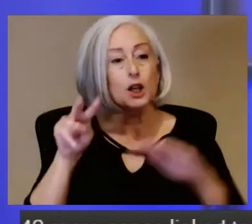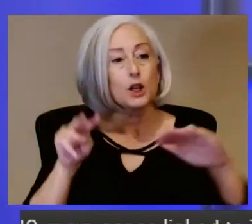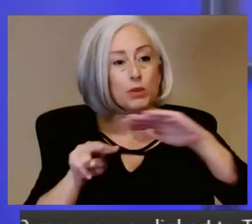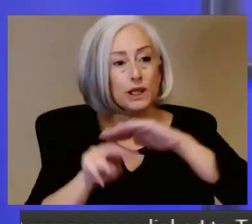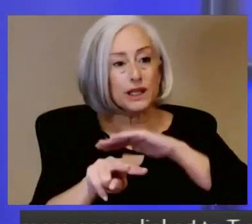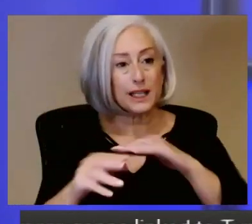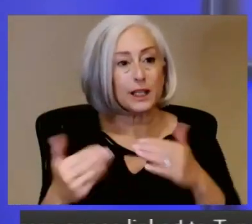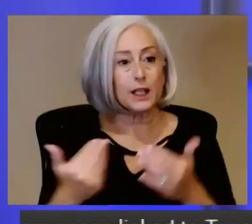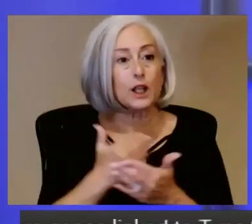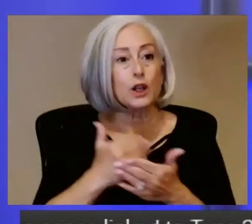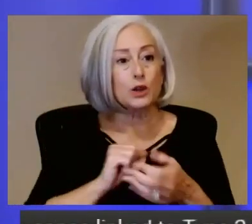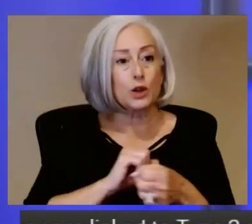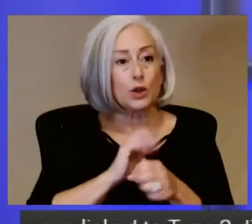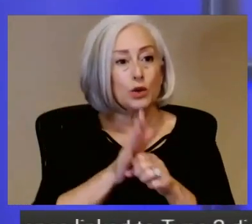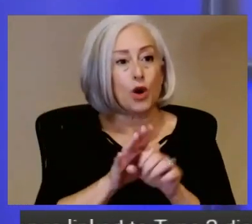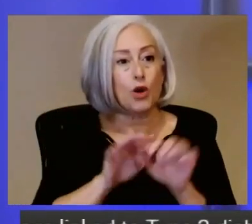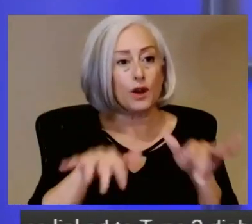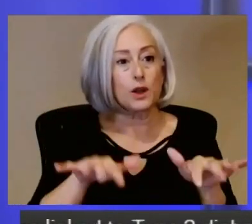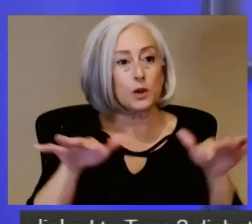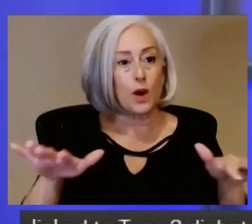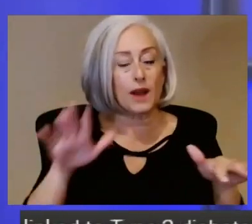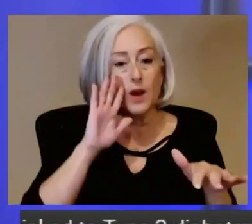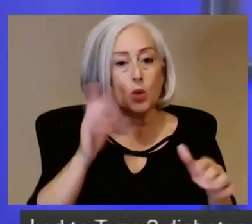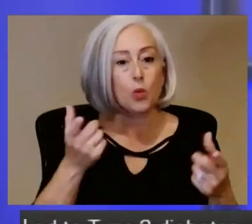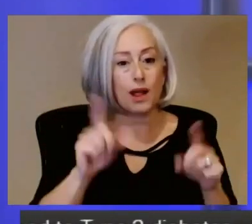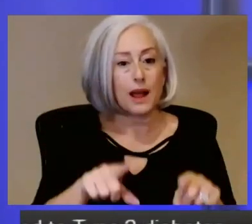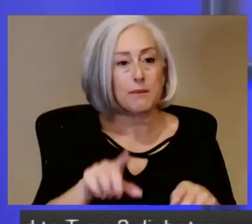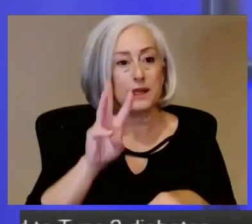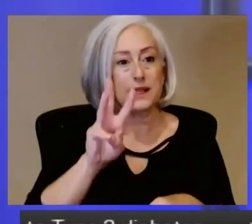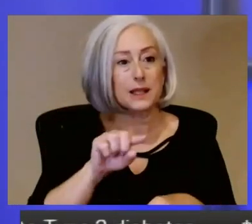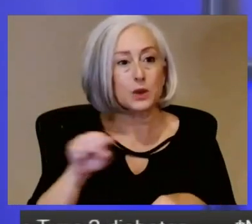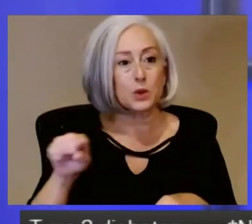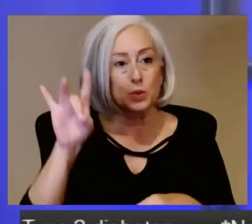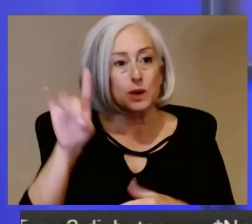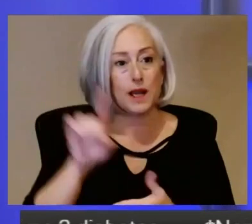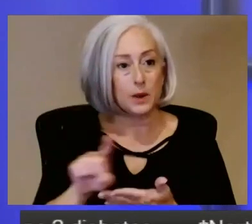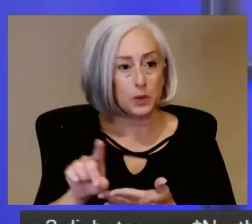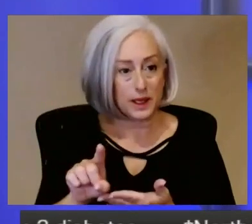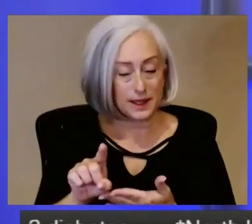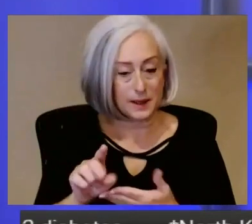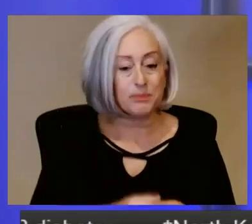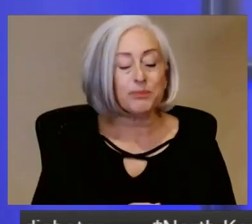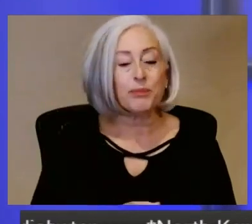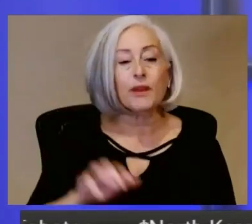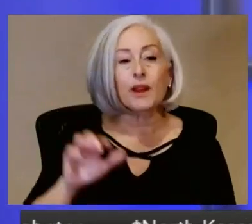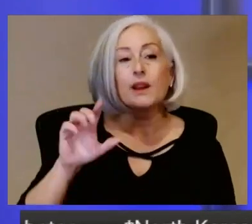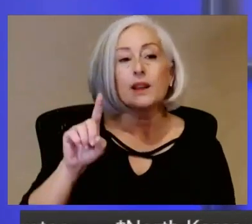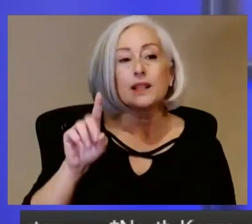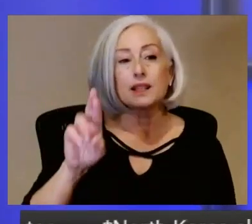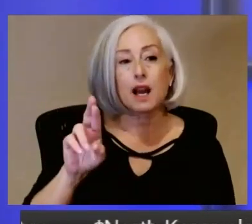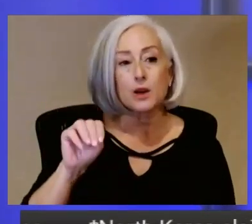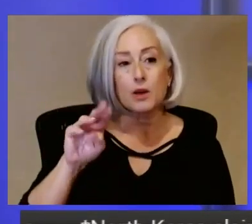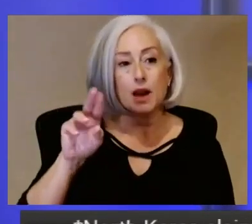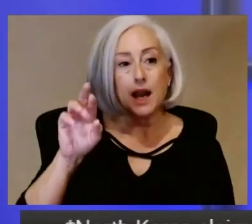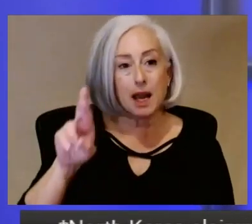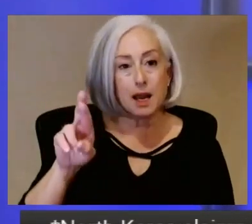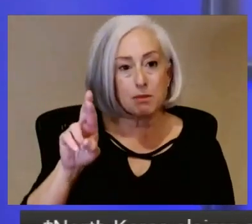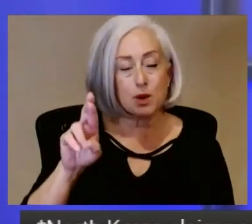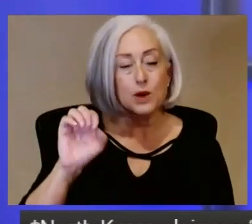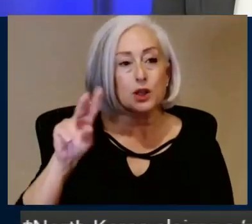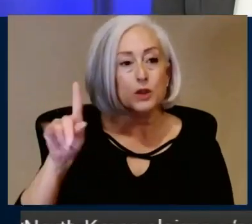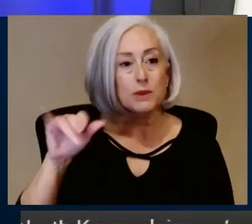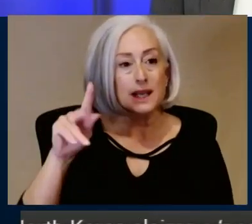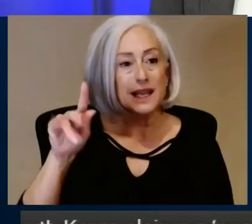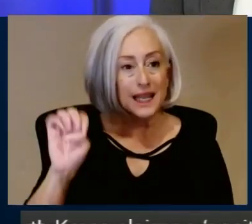within 6 to 8 weeks. Joining us to talk more about that is Dr. Amber Schmidtke, Chair, Division of Natural Sciences and Mathematics